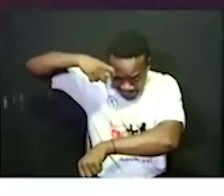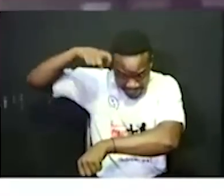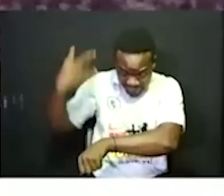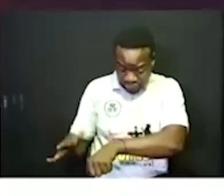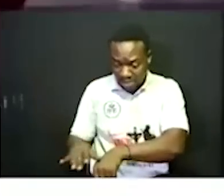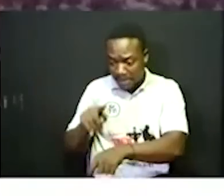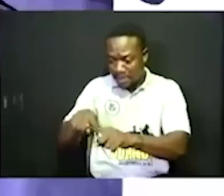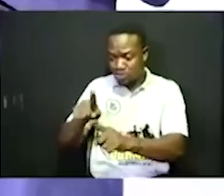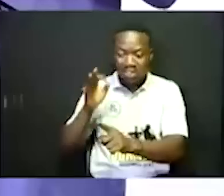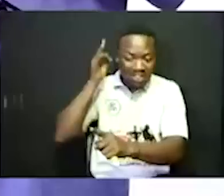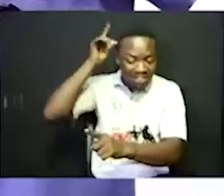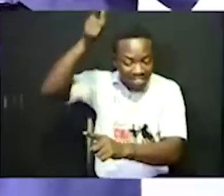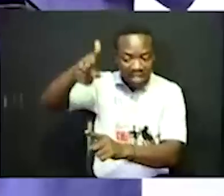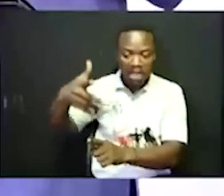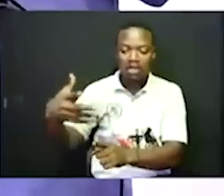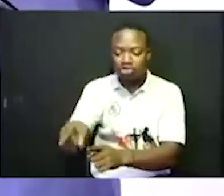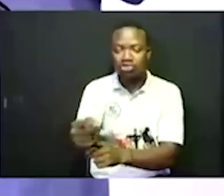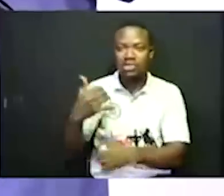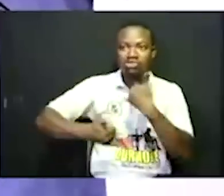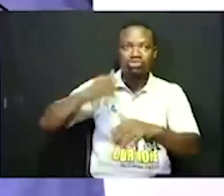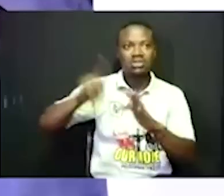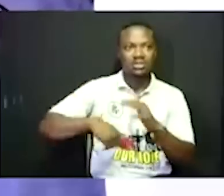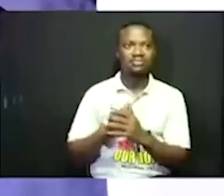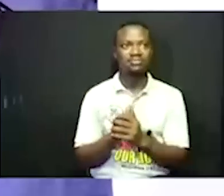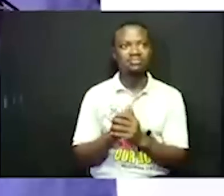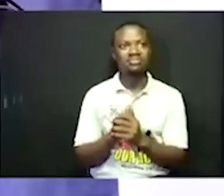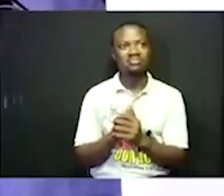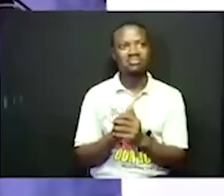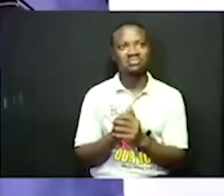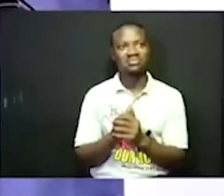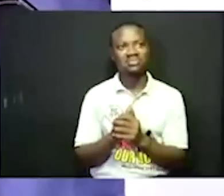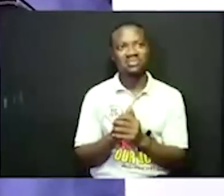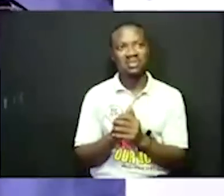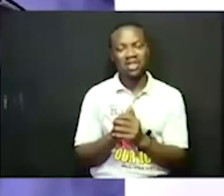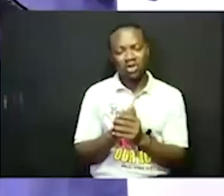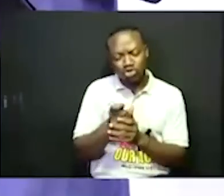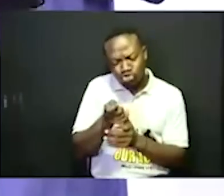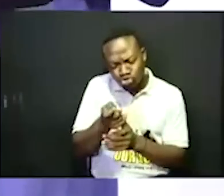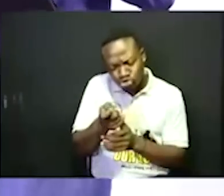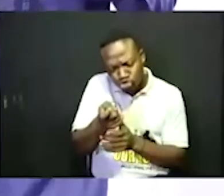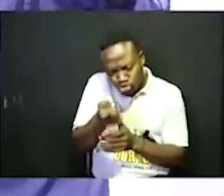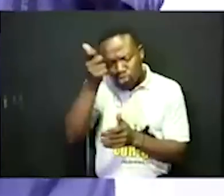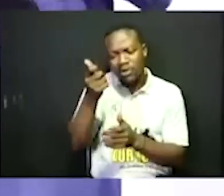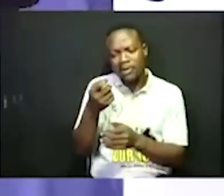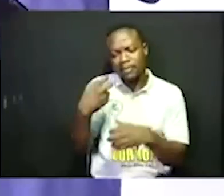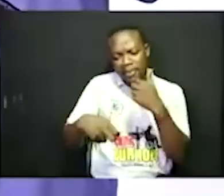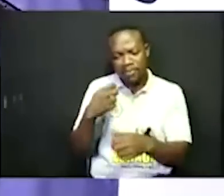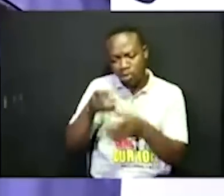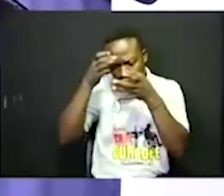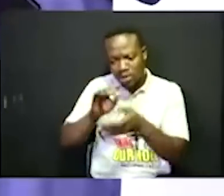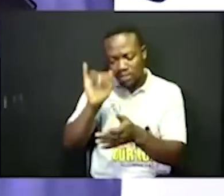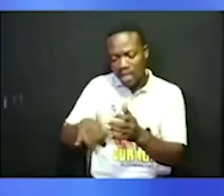it. Just a slip, and then the swift loses the race.